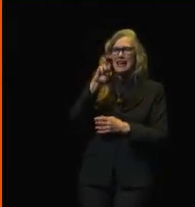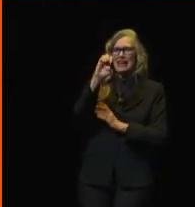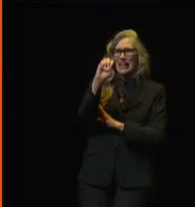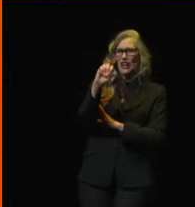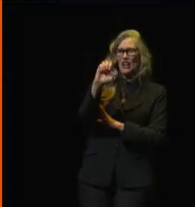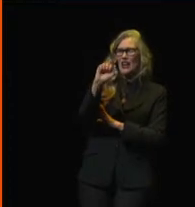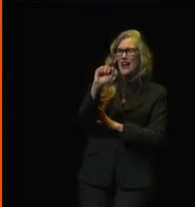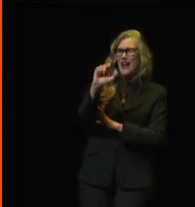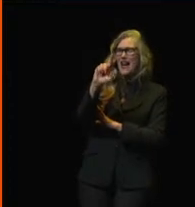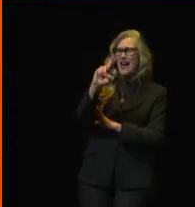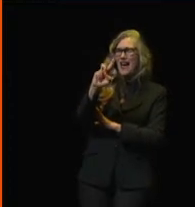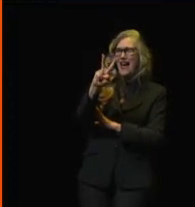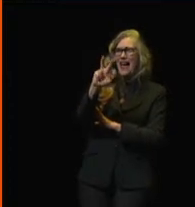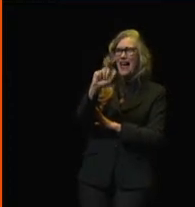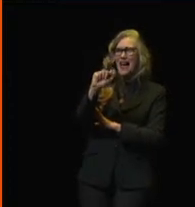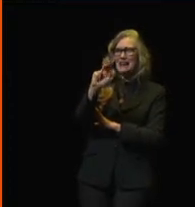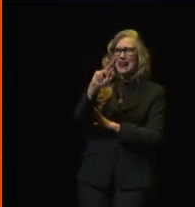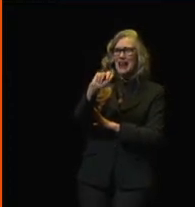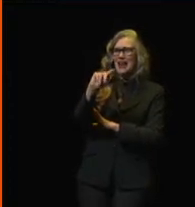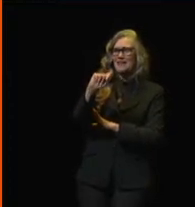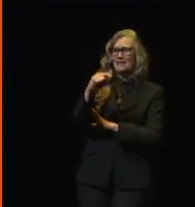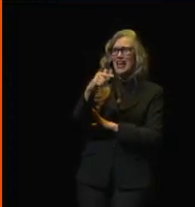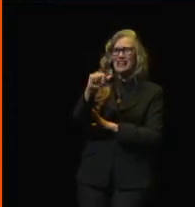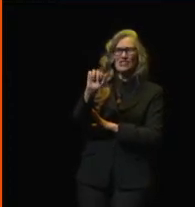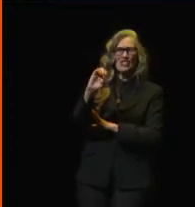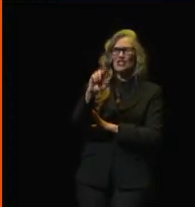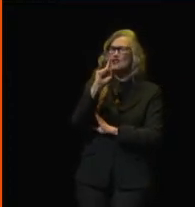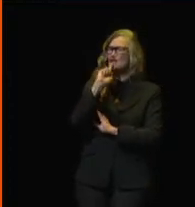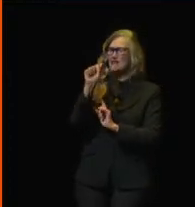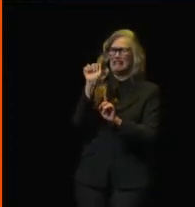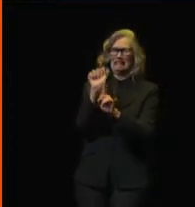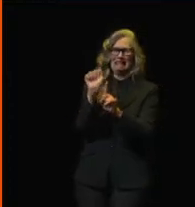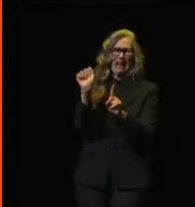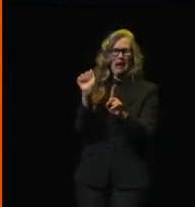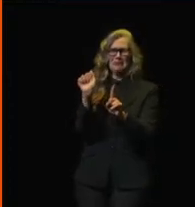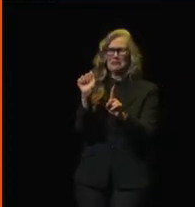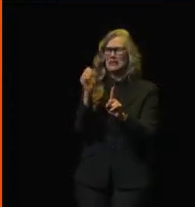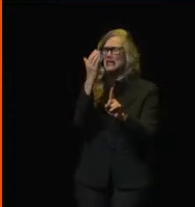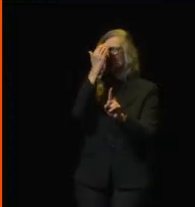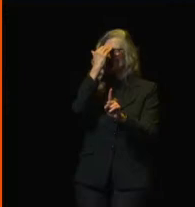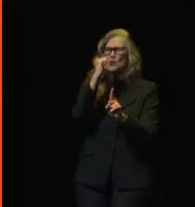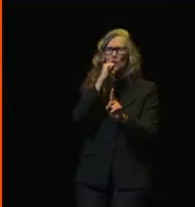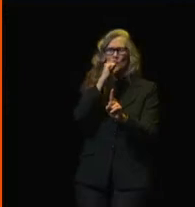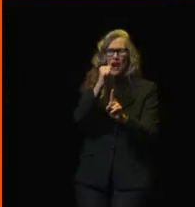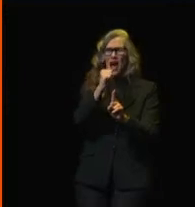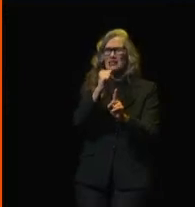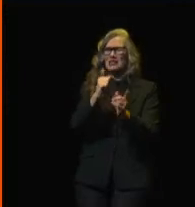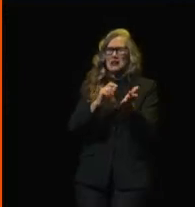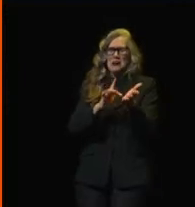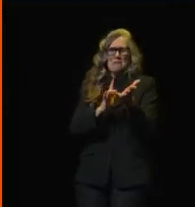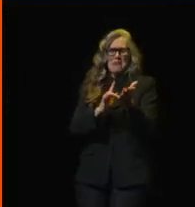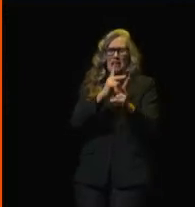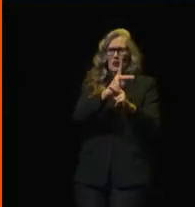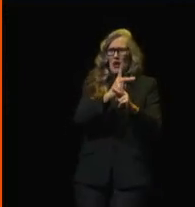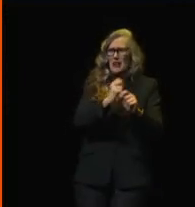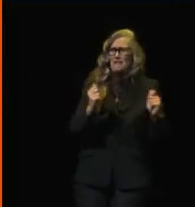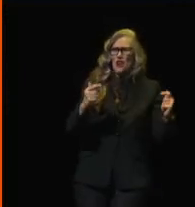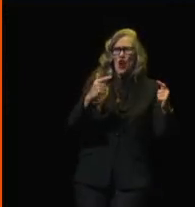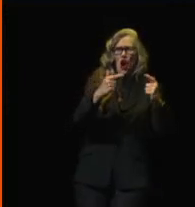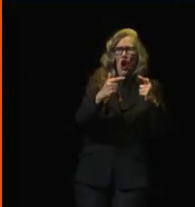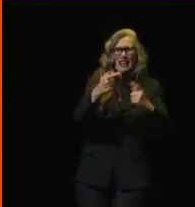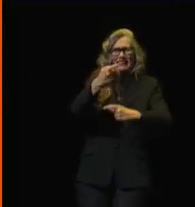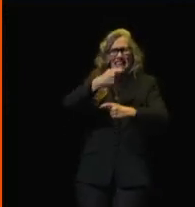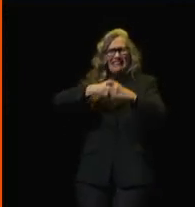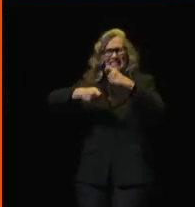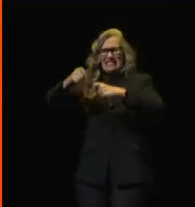to Medicare for all through Medicare for fewer and fewer. Ady raised his by now computerized voice to stop